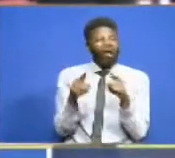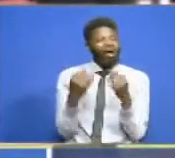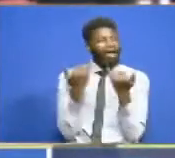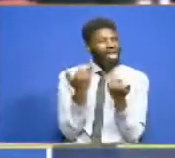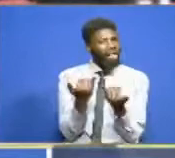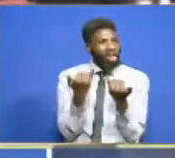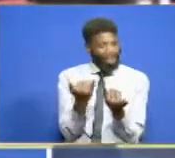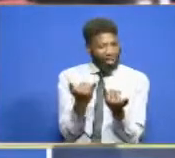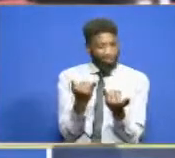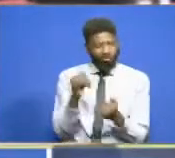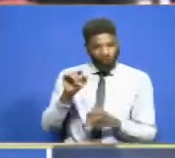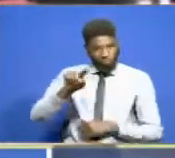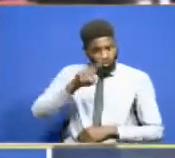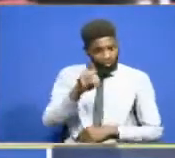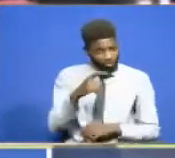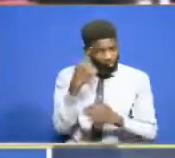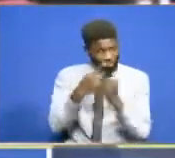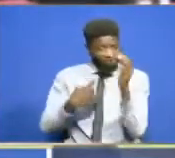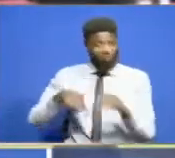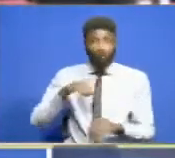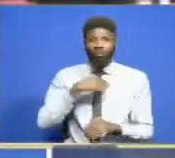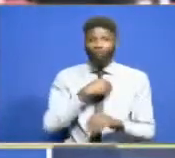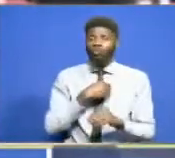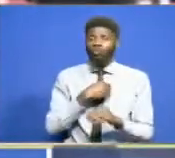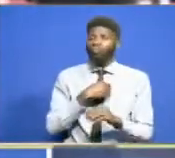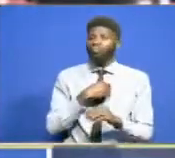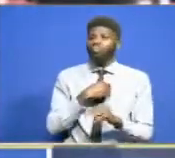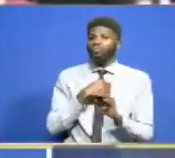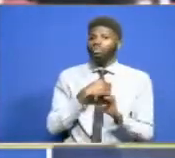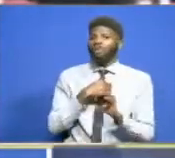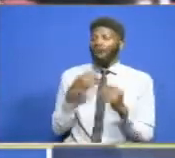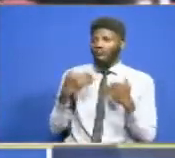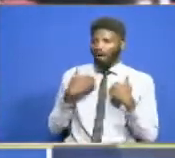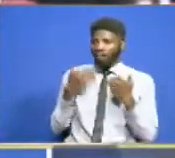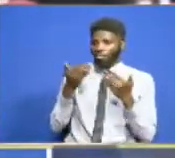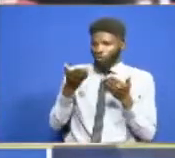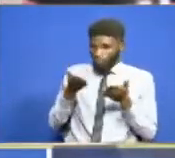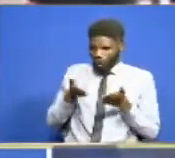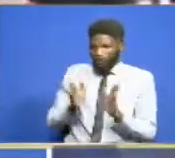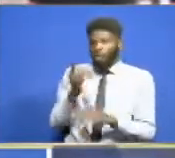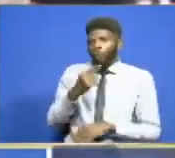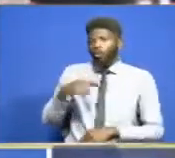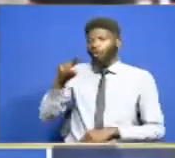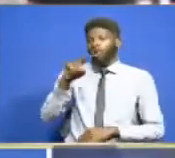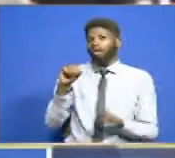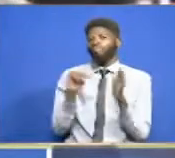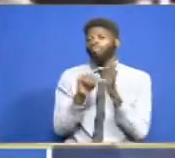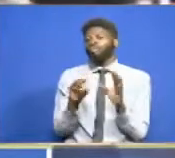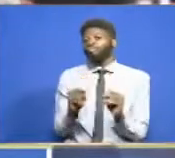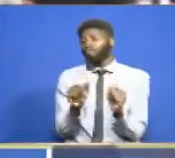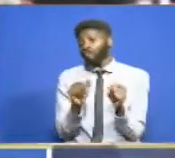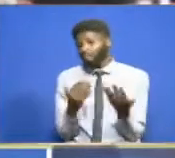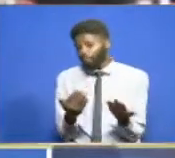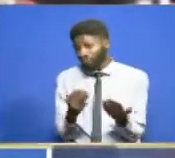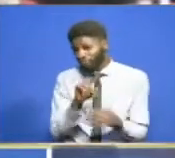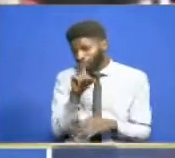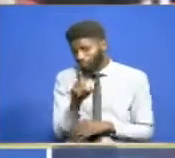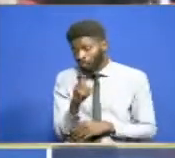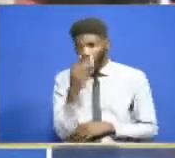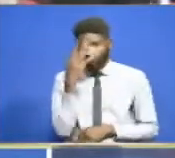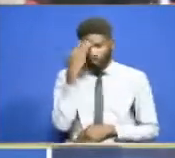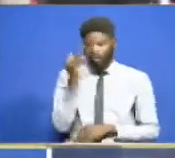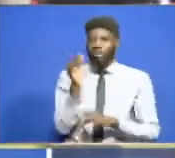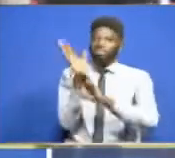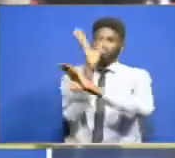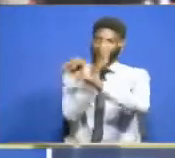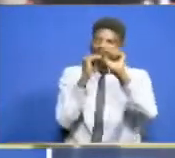this speech is whether we are offering the right medicine for the maladies that have been diagnosed. Because he has talked about